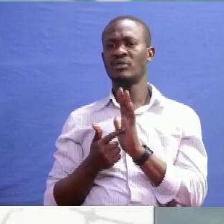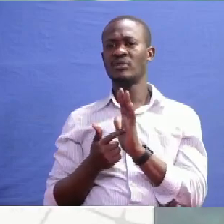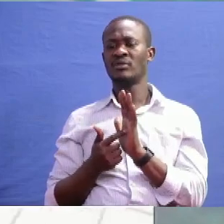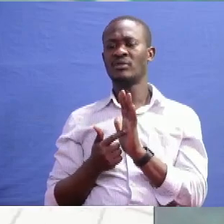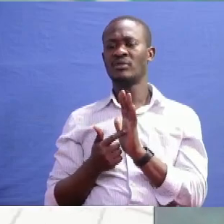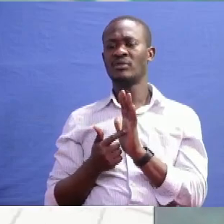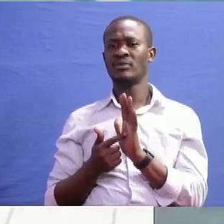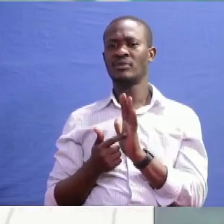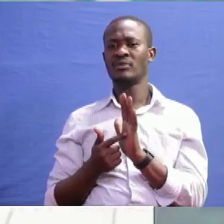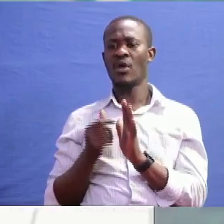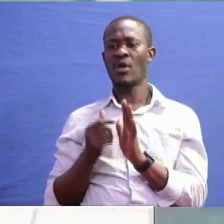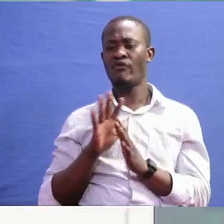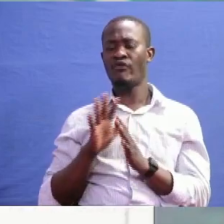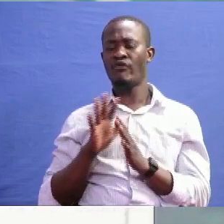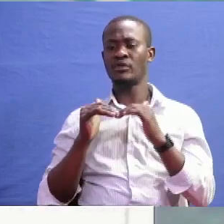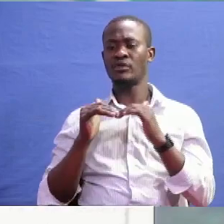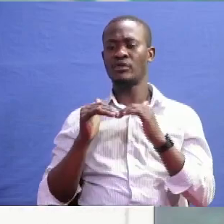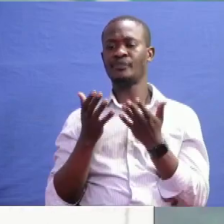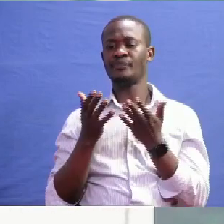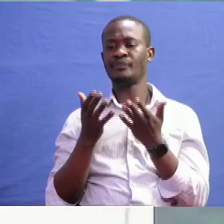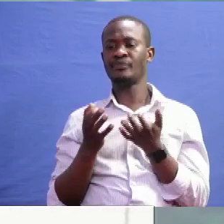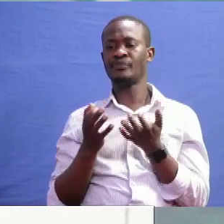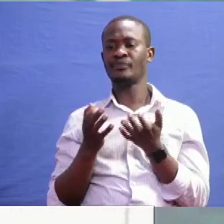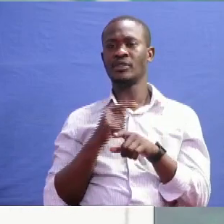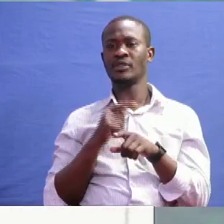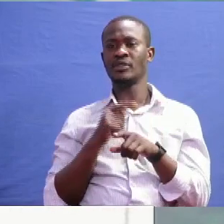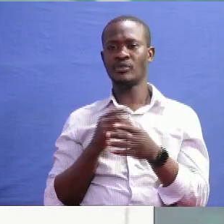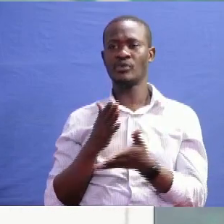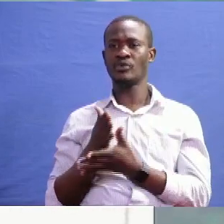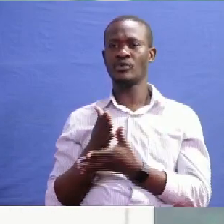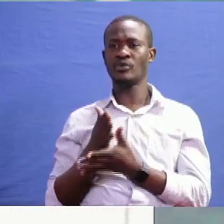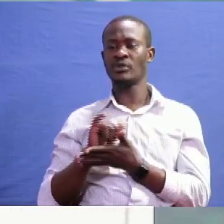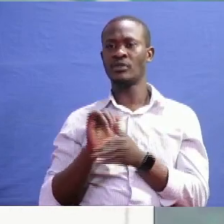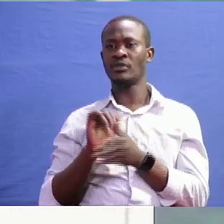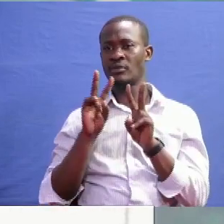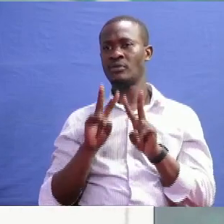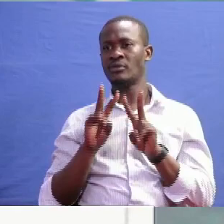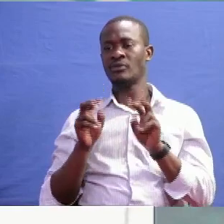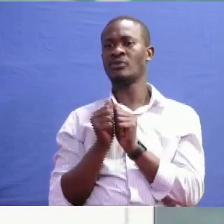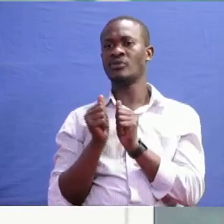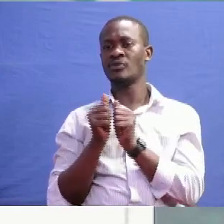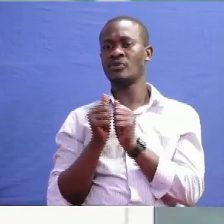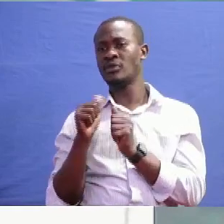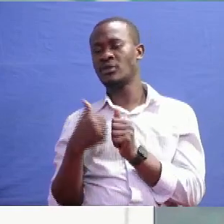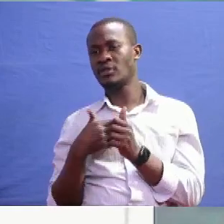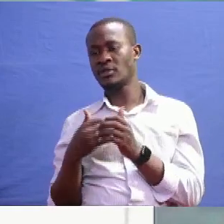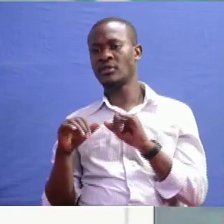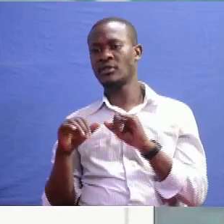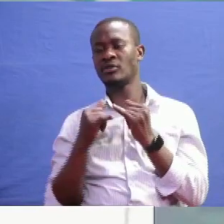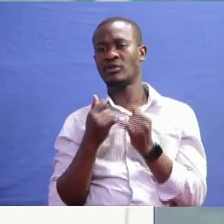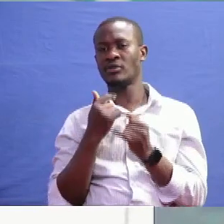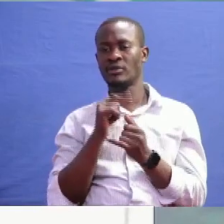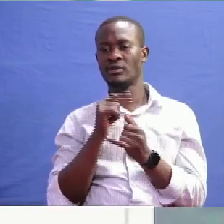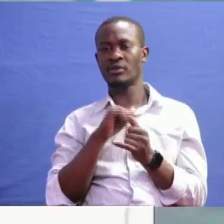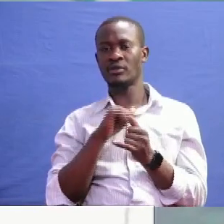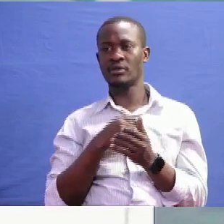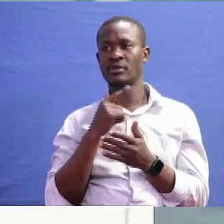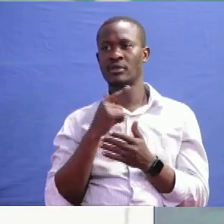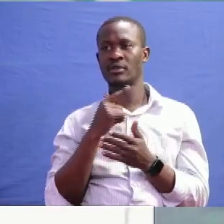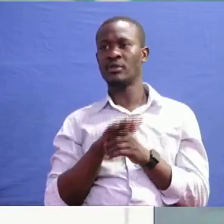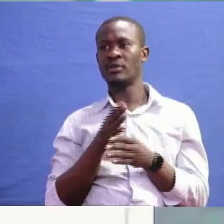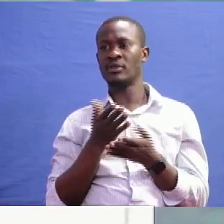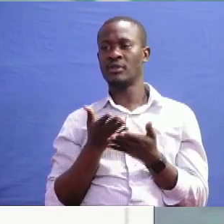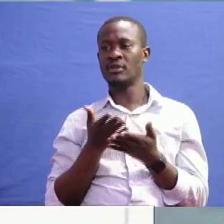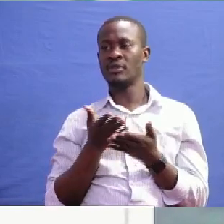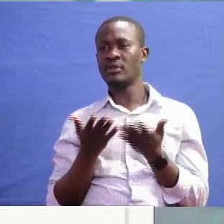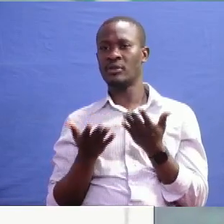indicators of your level of need. And when we validate those variables with now those institutions that I've mentioned, I can tell you the margin of error